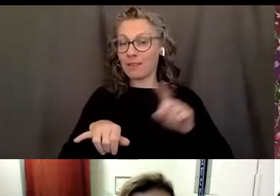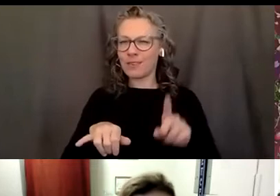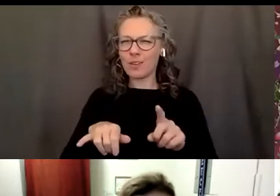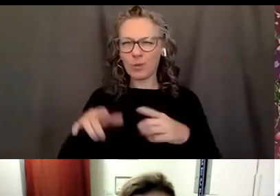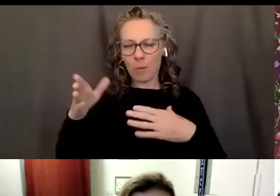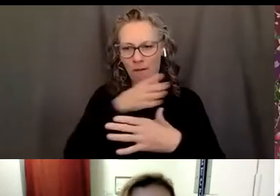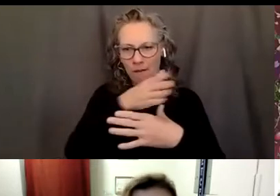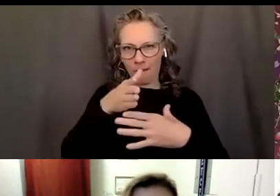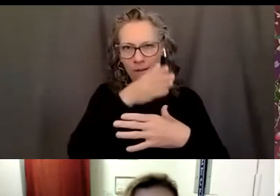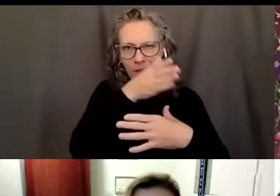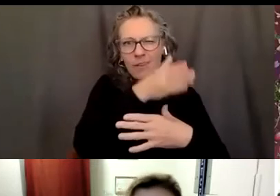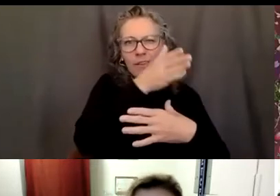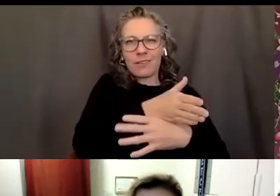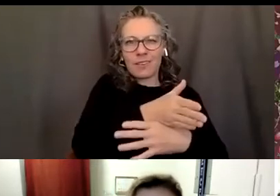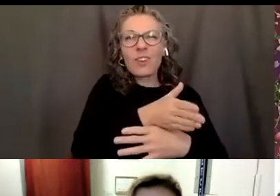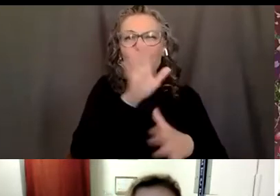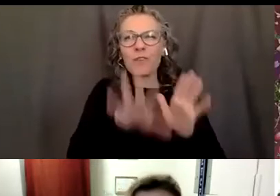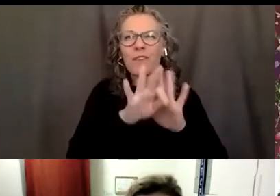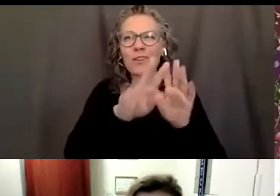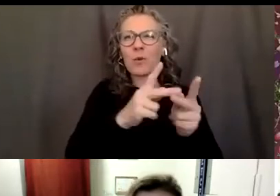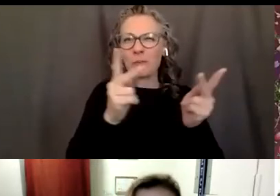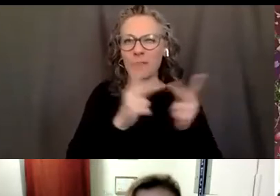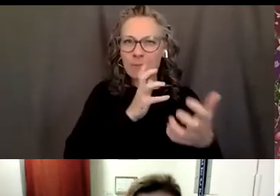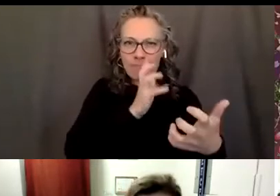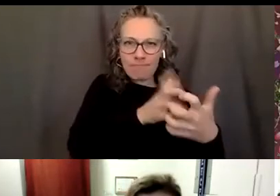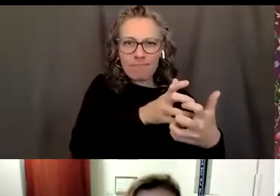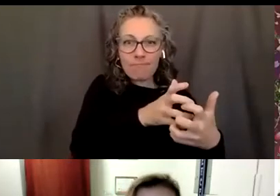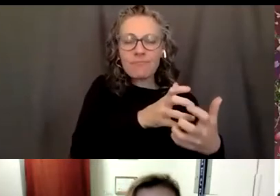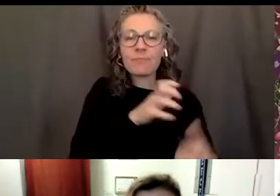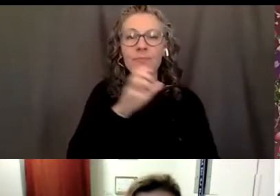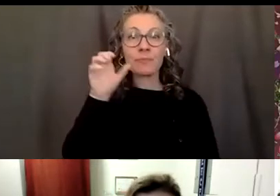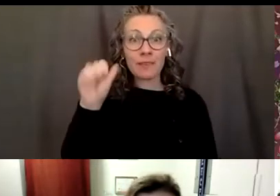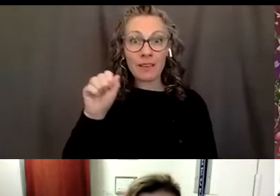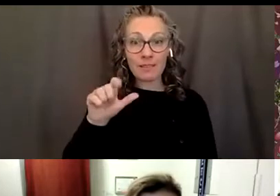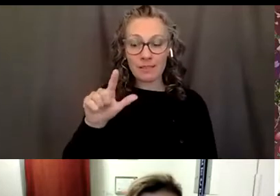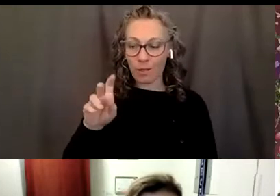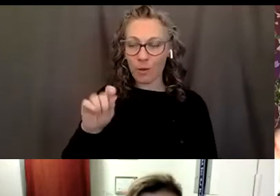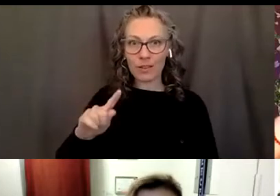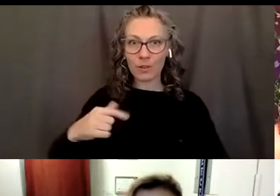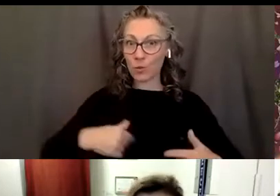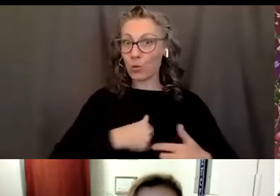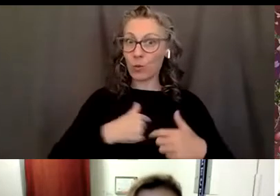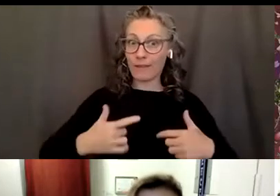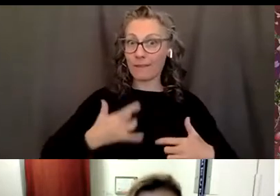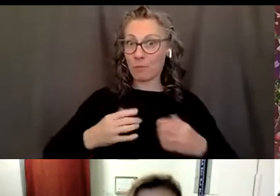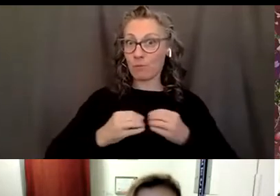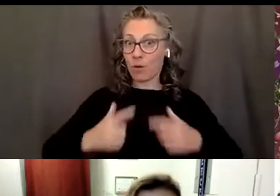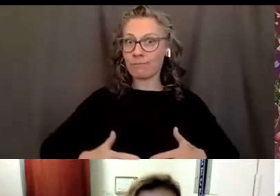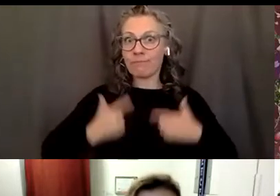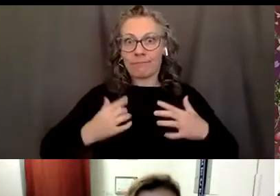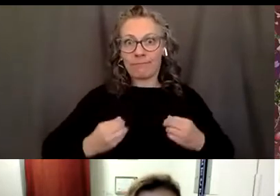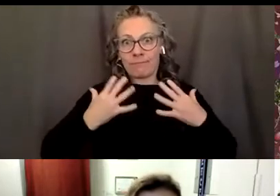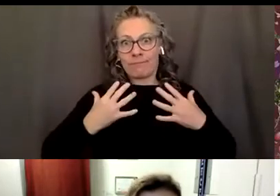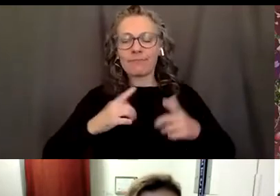spot. Nice. Yes. Do we feel more alive as we share it? Yes. Nice. Susan and then